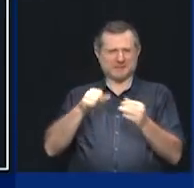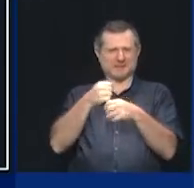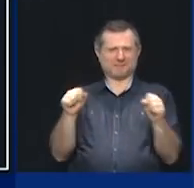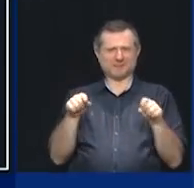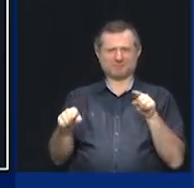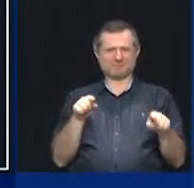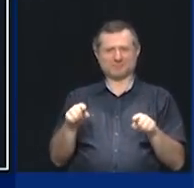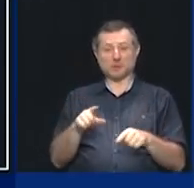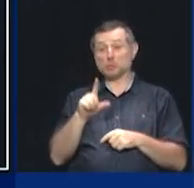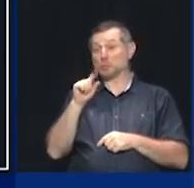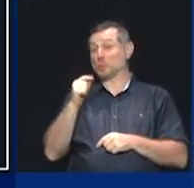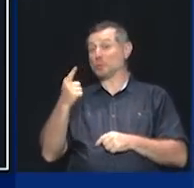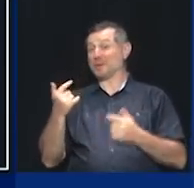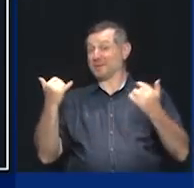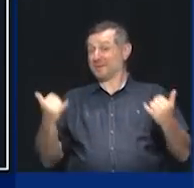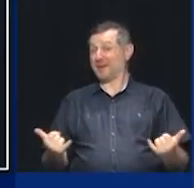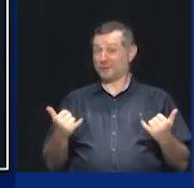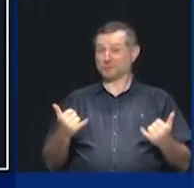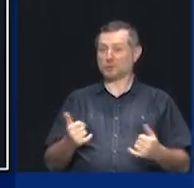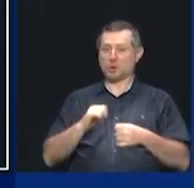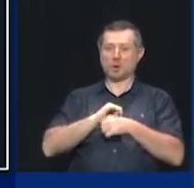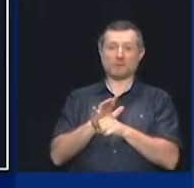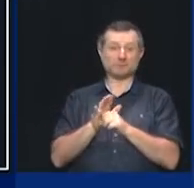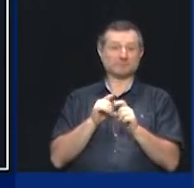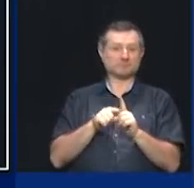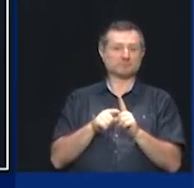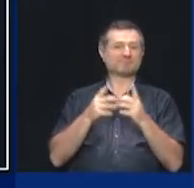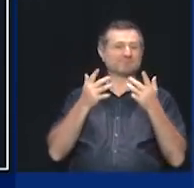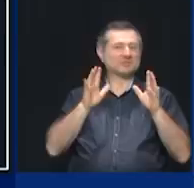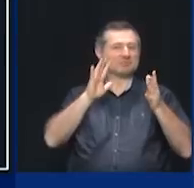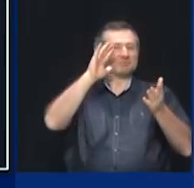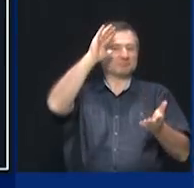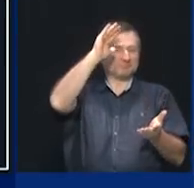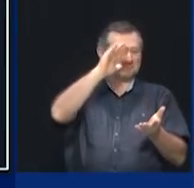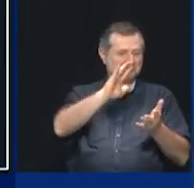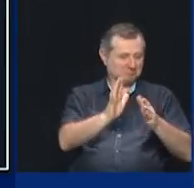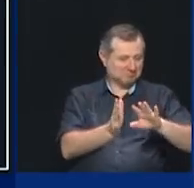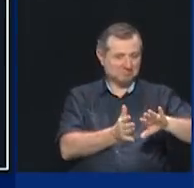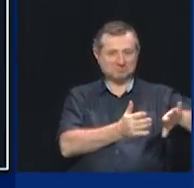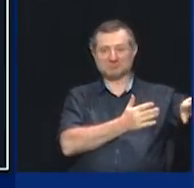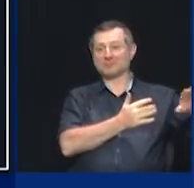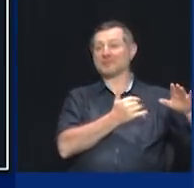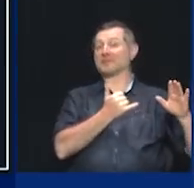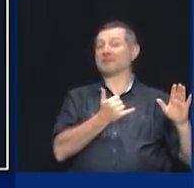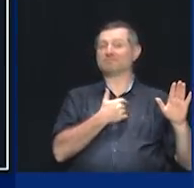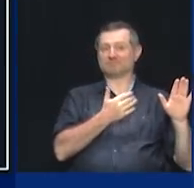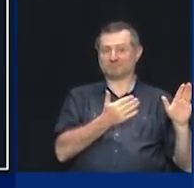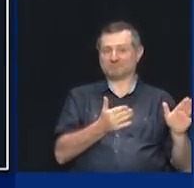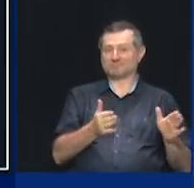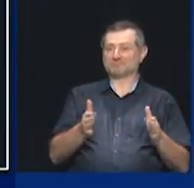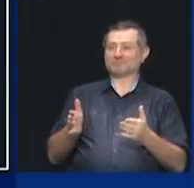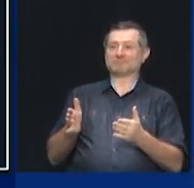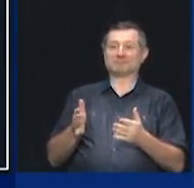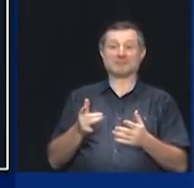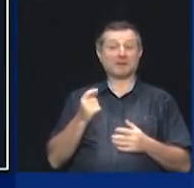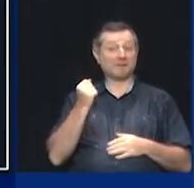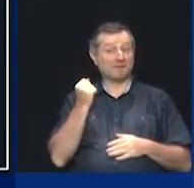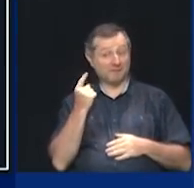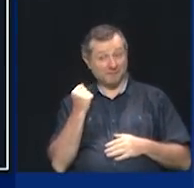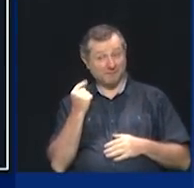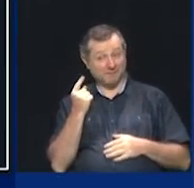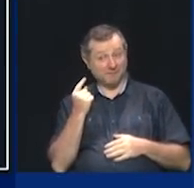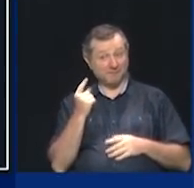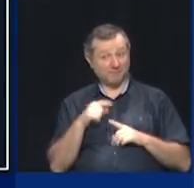2021, we're post-COVID. Knock wood, knock everything. We're post-COVID, but